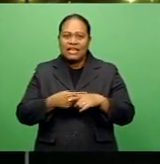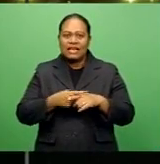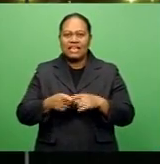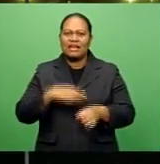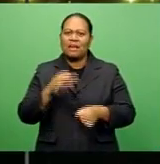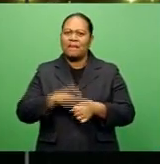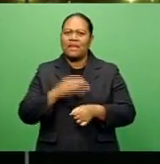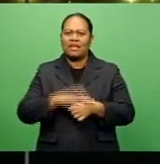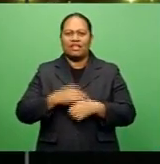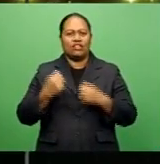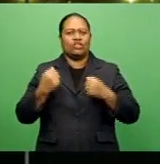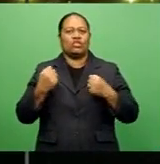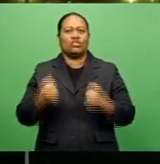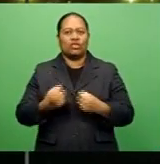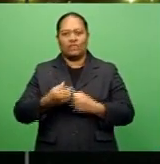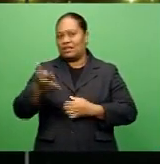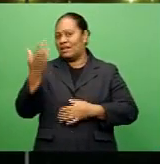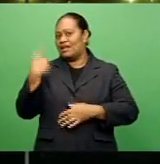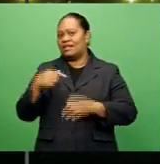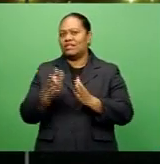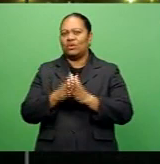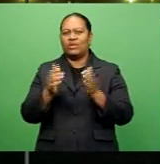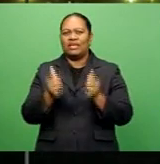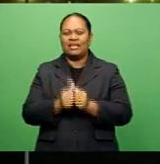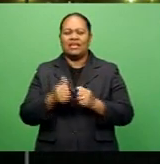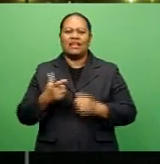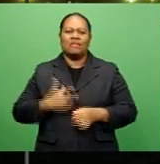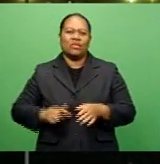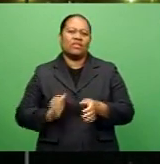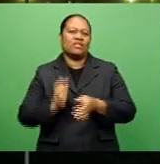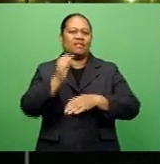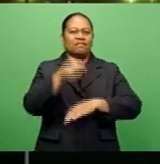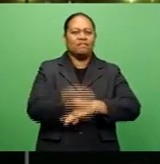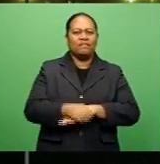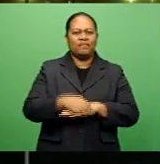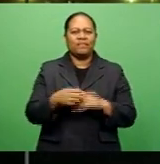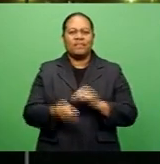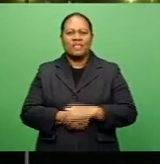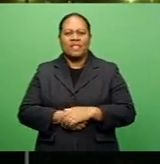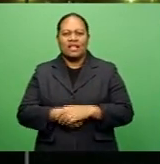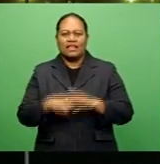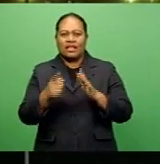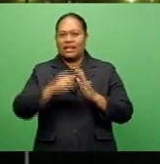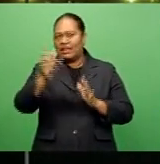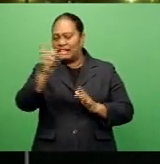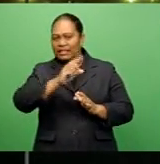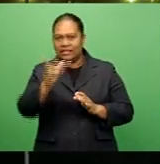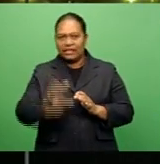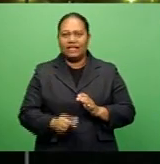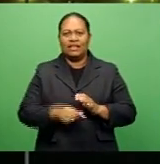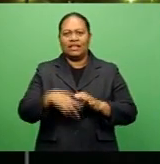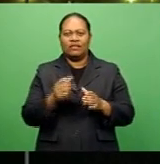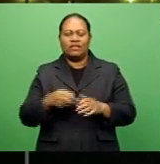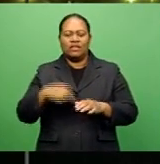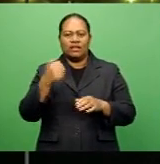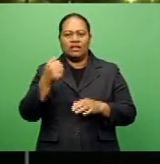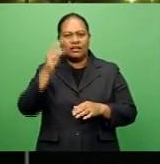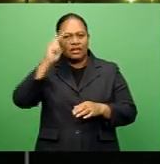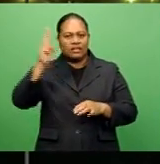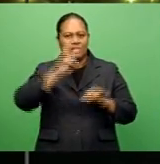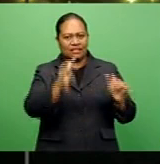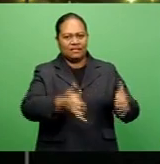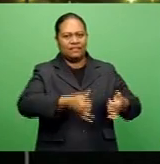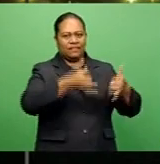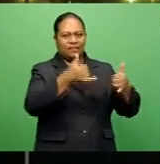strong comeback from last weekend to claim a 6-try win over Italy this morning in the Six Nations Championship.